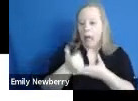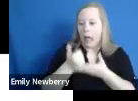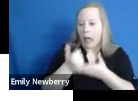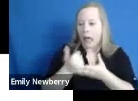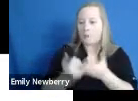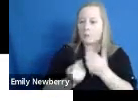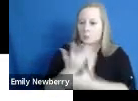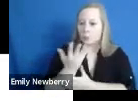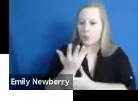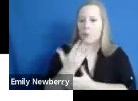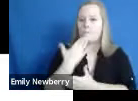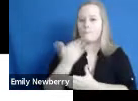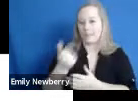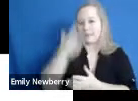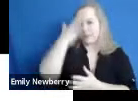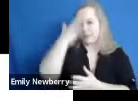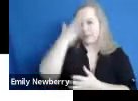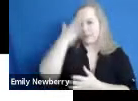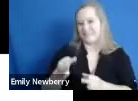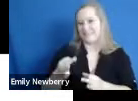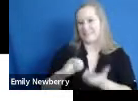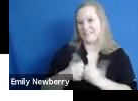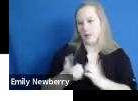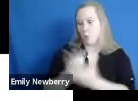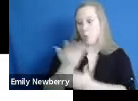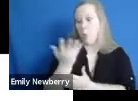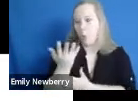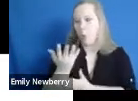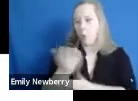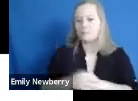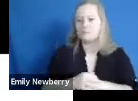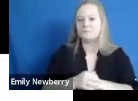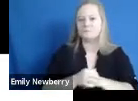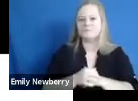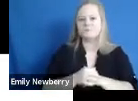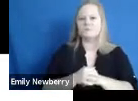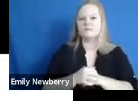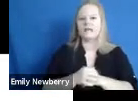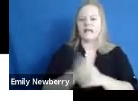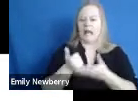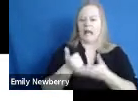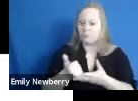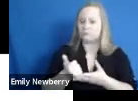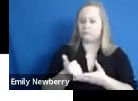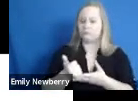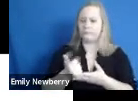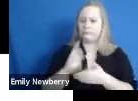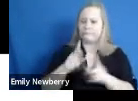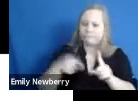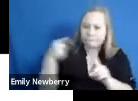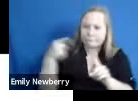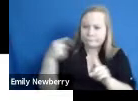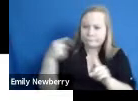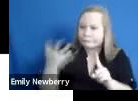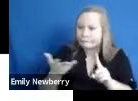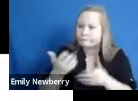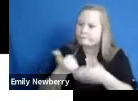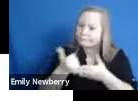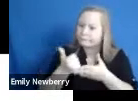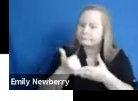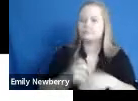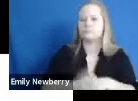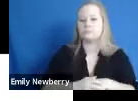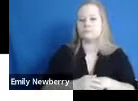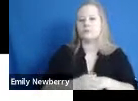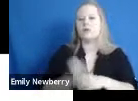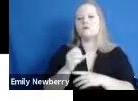decisions and hit the targets that growers are looking for. So we'll be adding a hemp